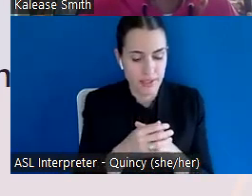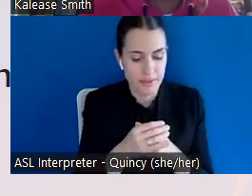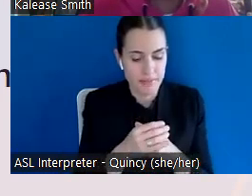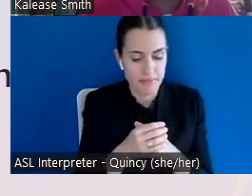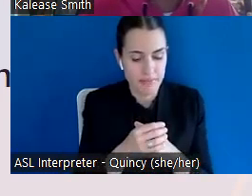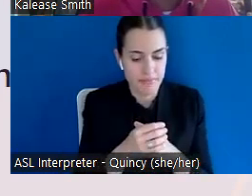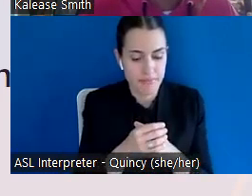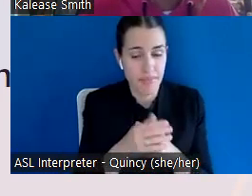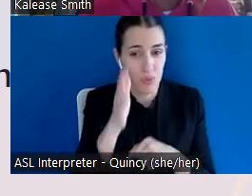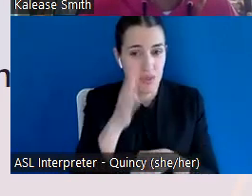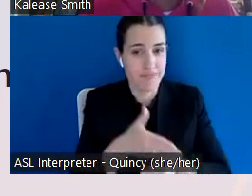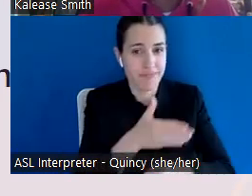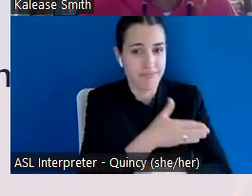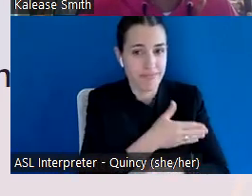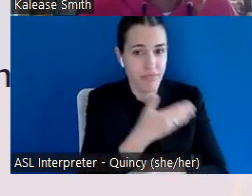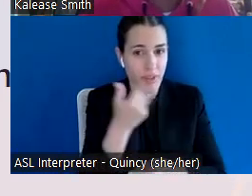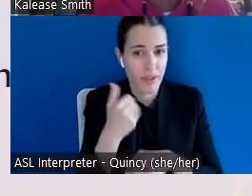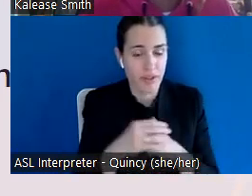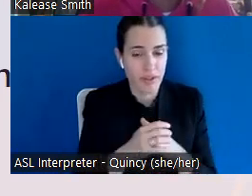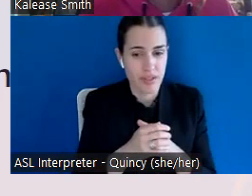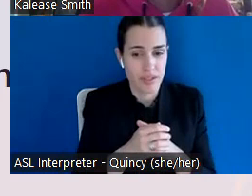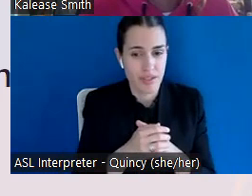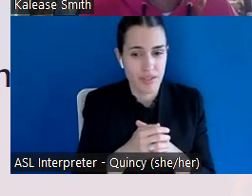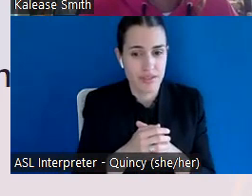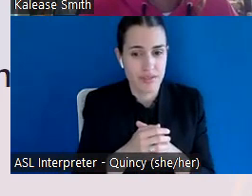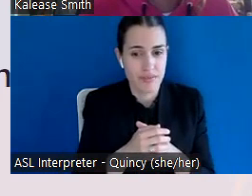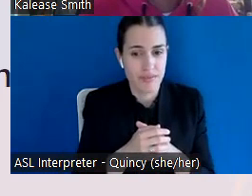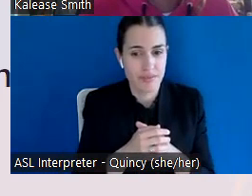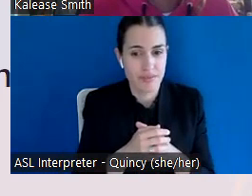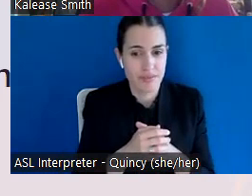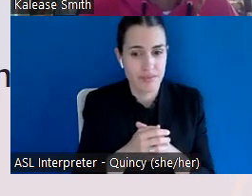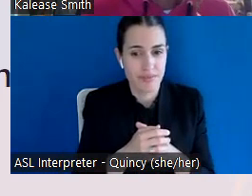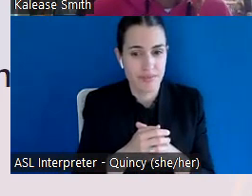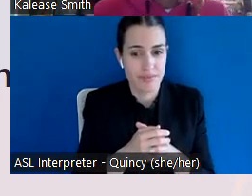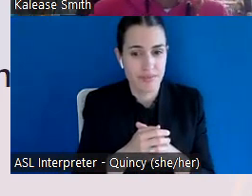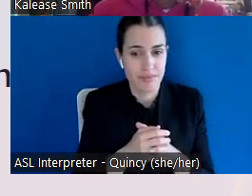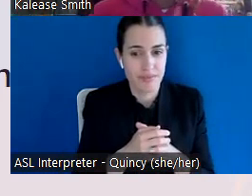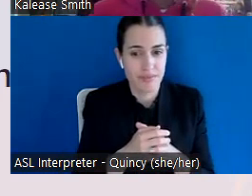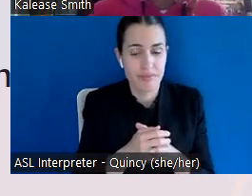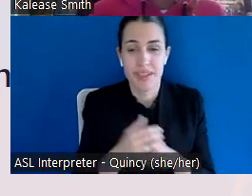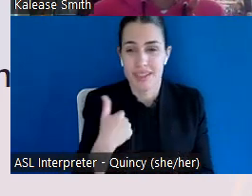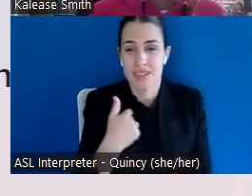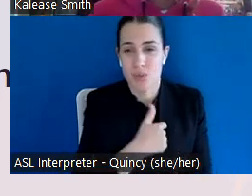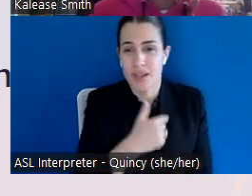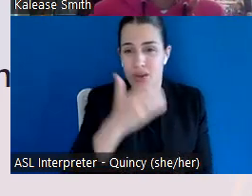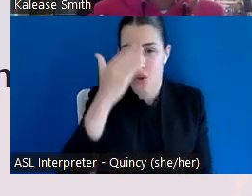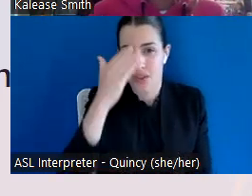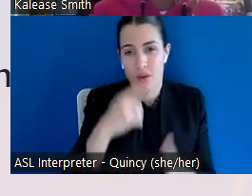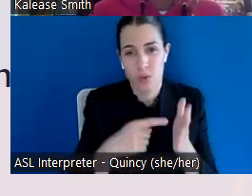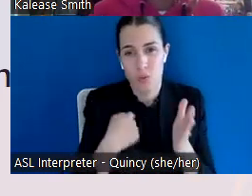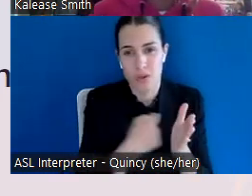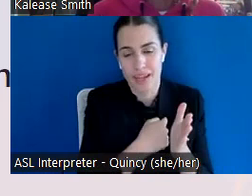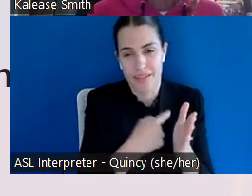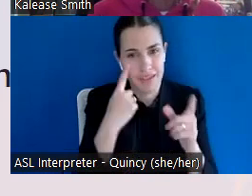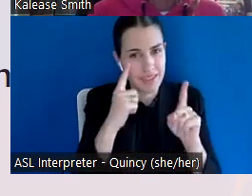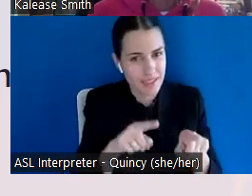for the better, because we know that that we have that consent and that we can